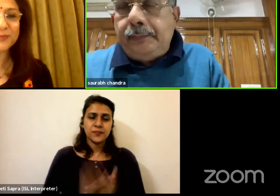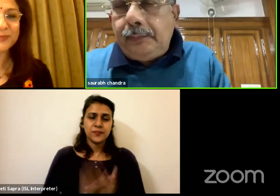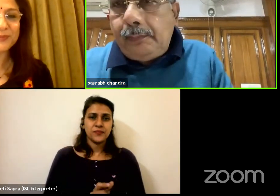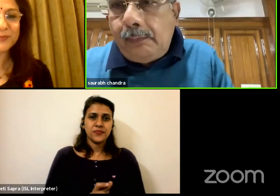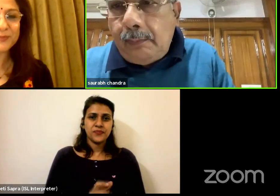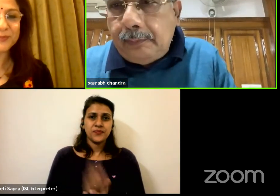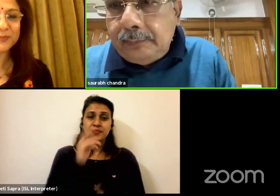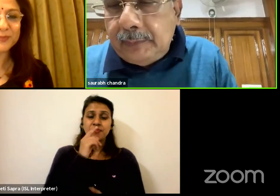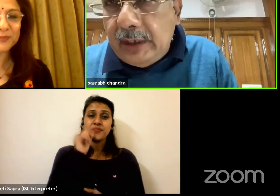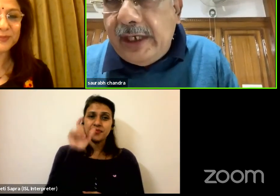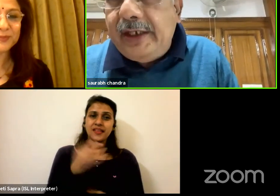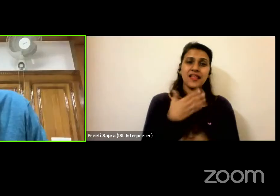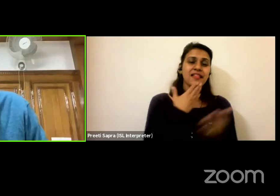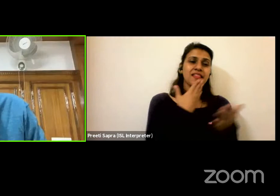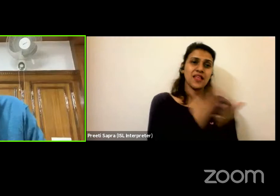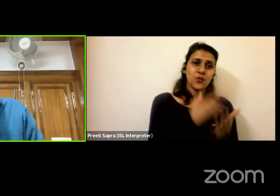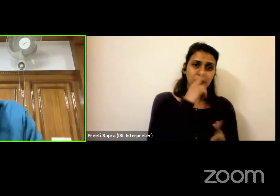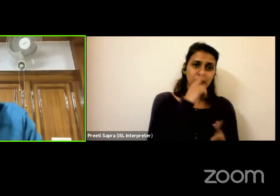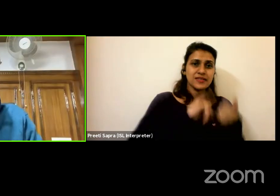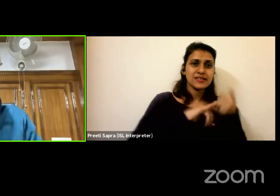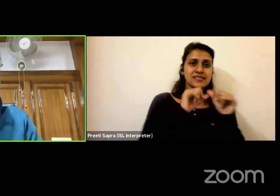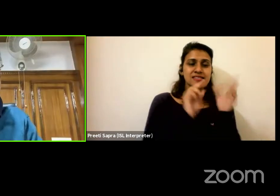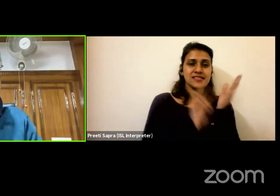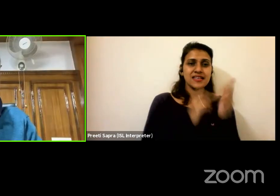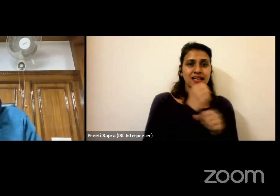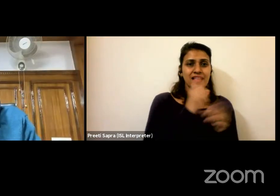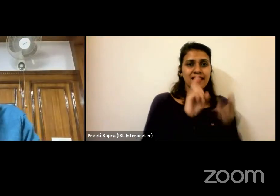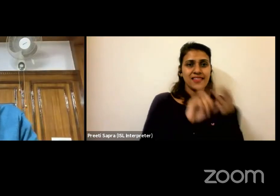Sangeeta ji. Ladies and gentlemen,